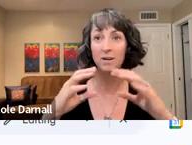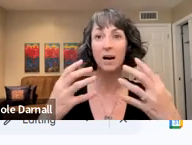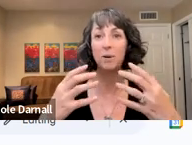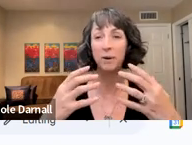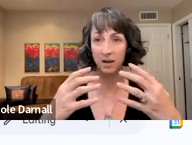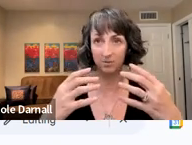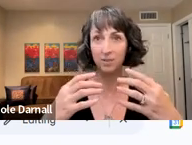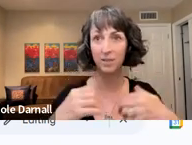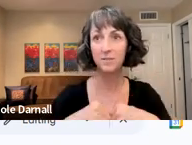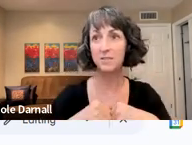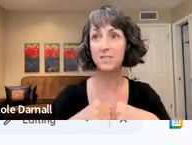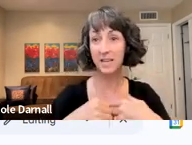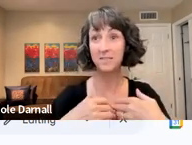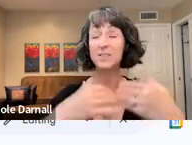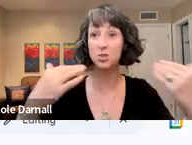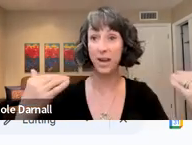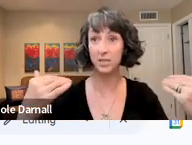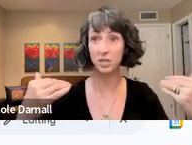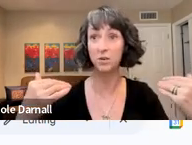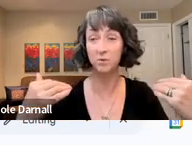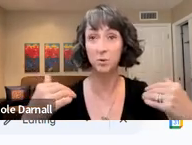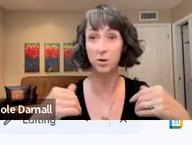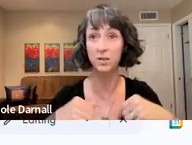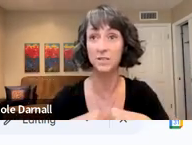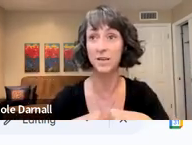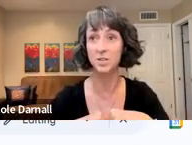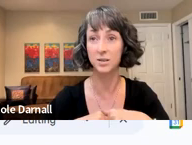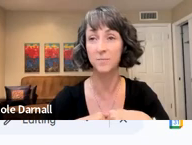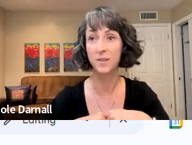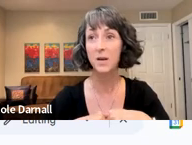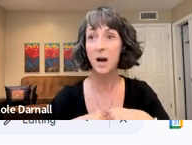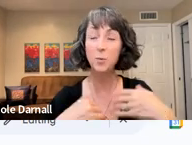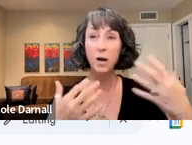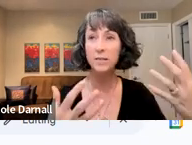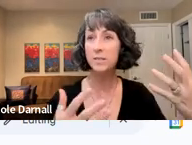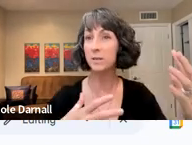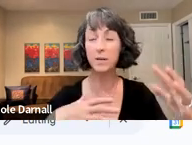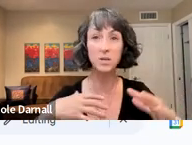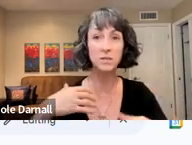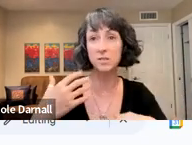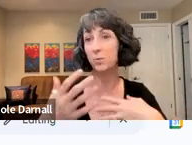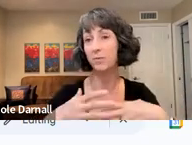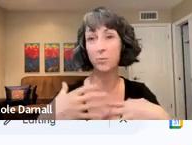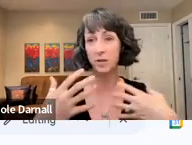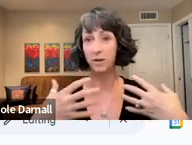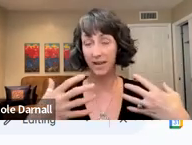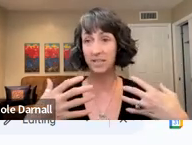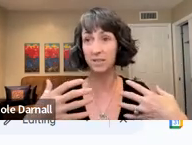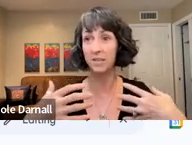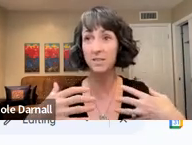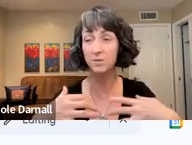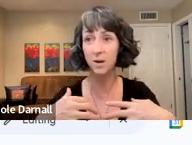hub up above that's setting the strategy for the organization. Otherwise, it's a suite of